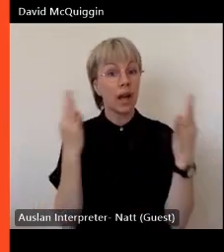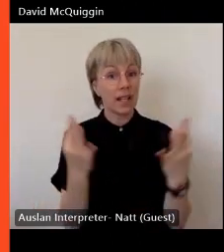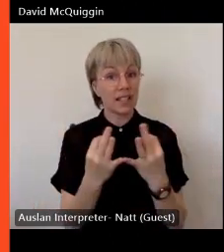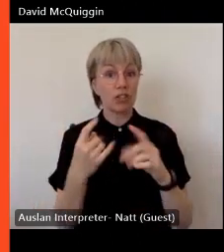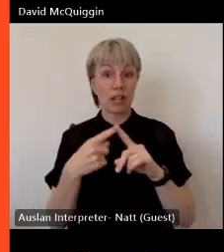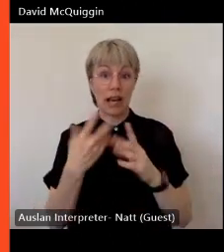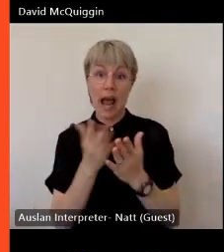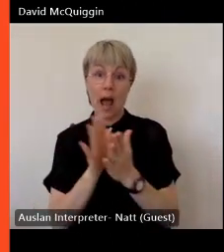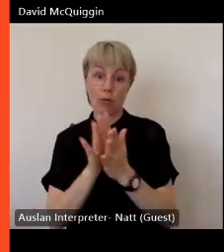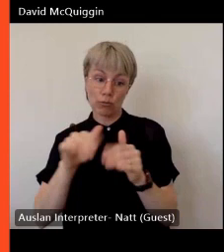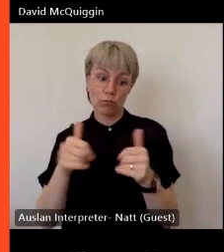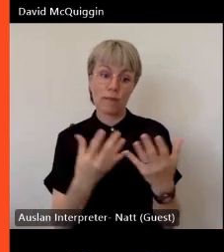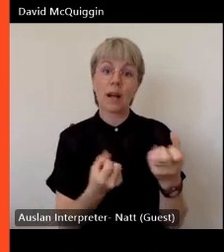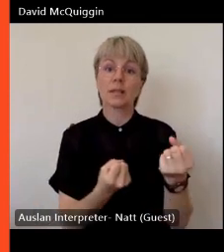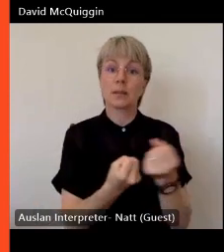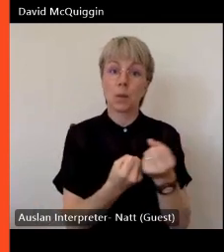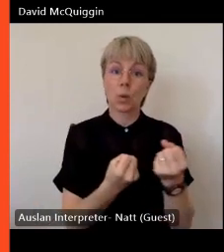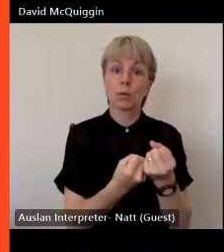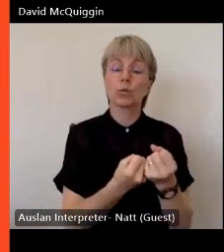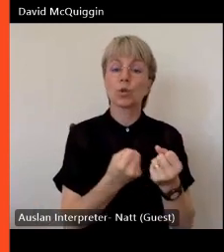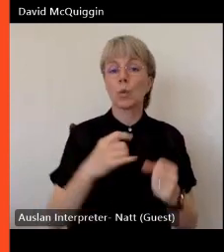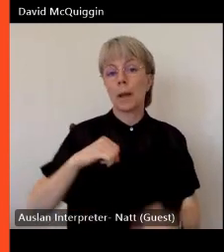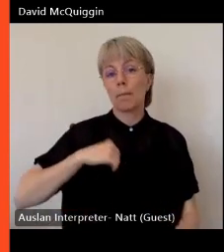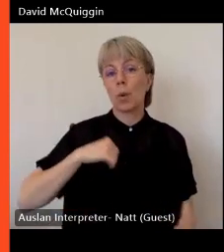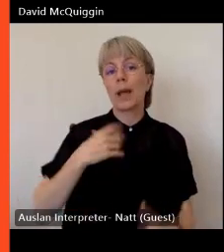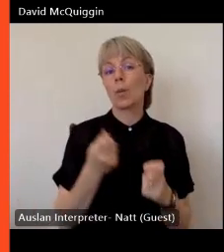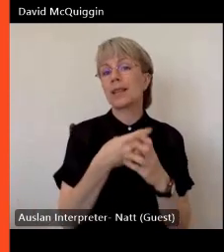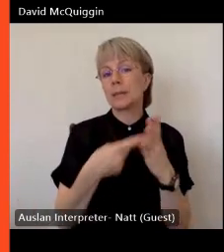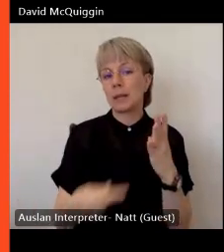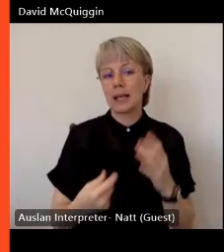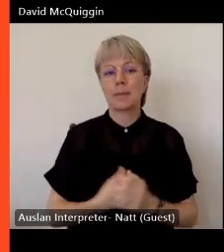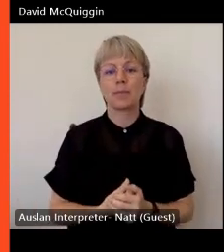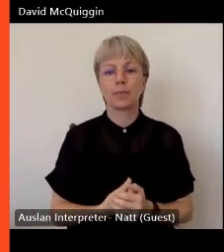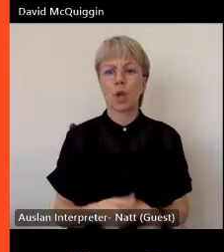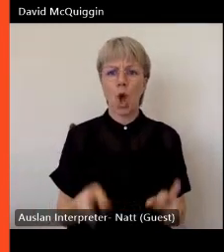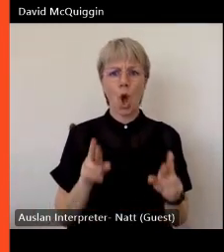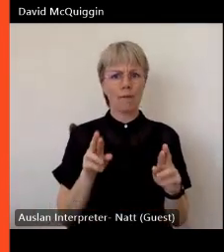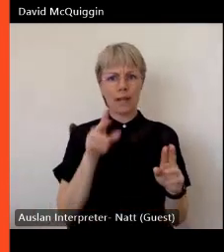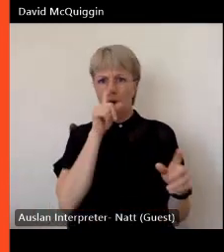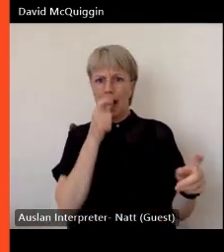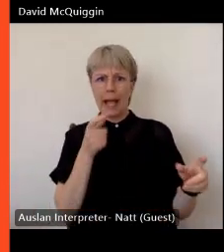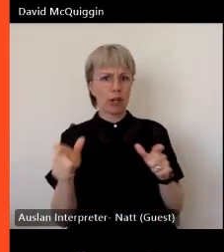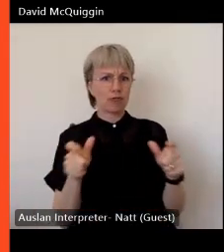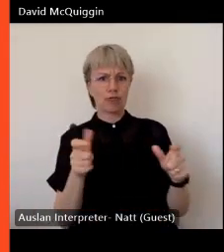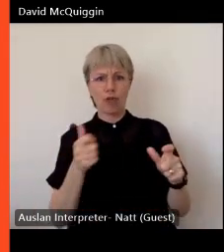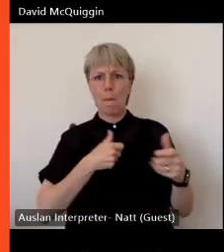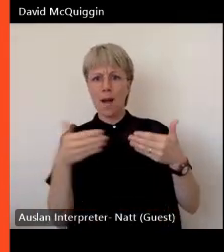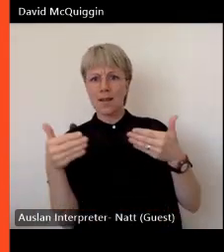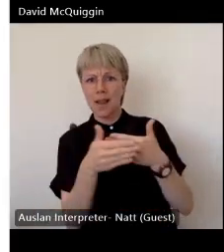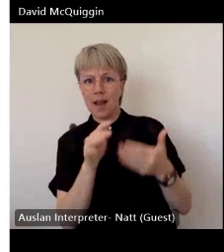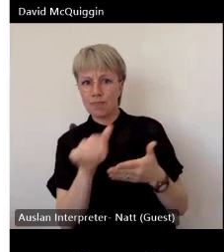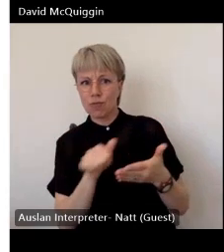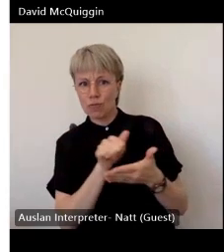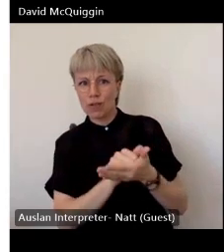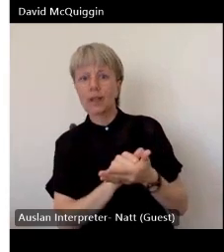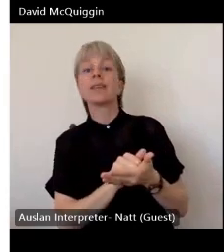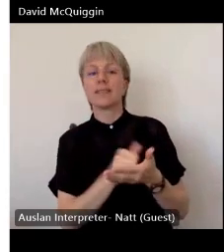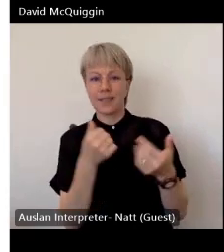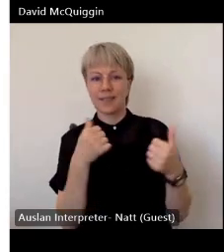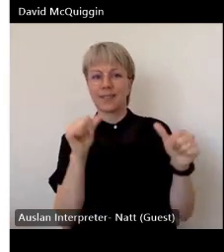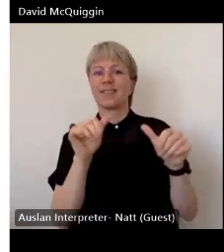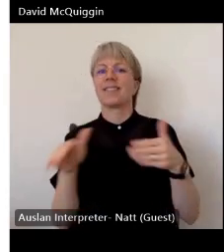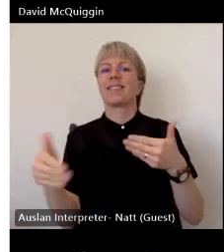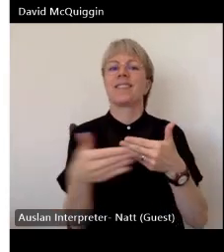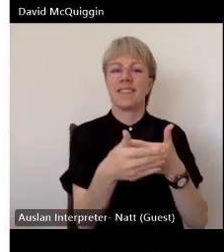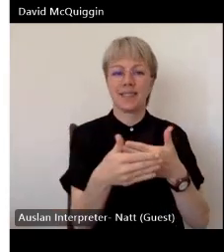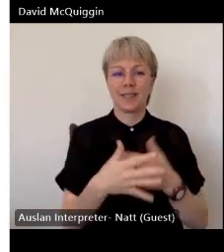disability. I'll just move, hopefully I've taken control of the slides and I can move to the next one.